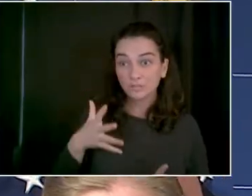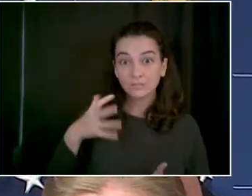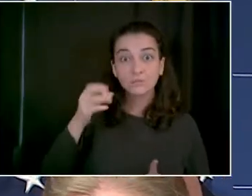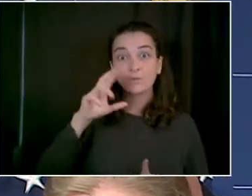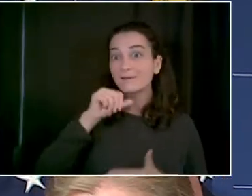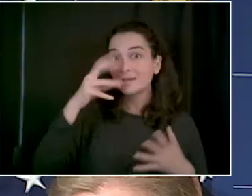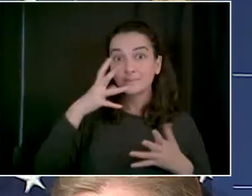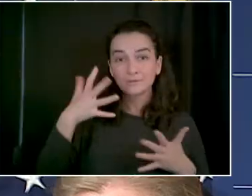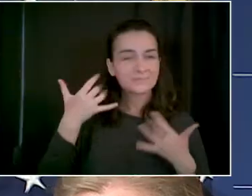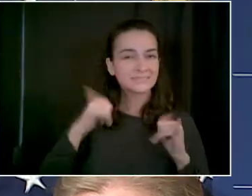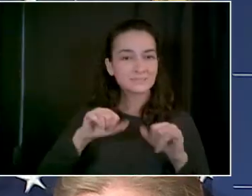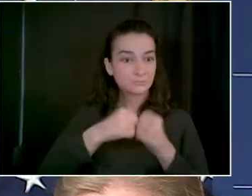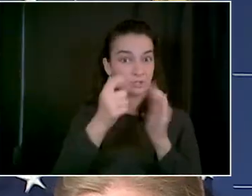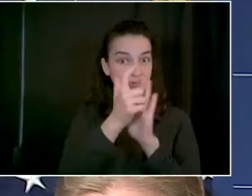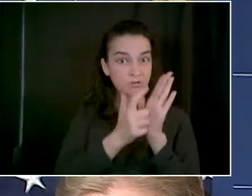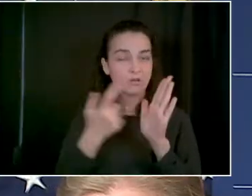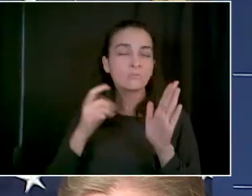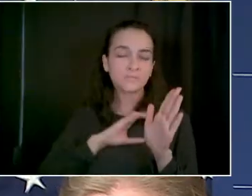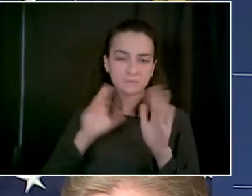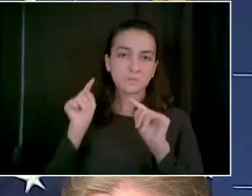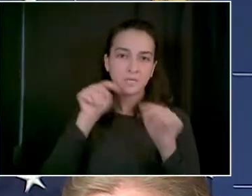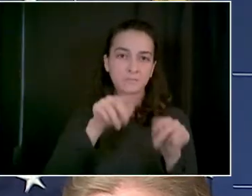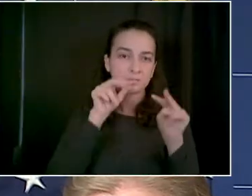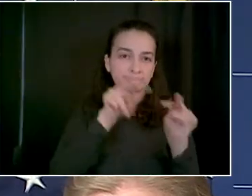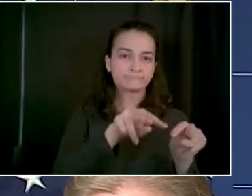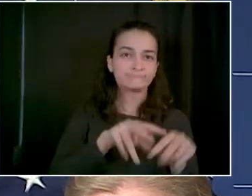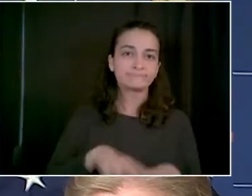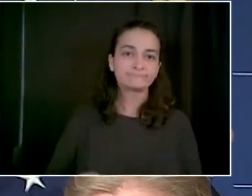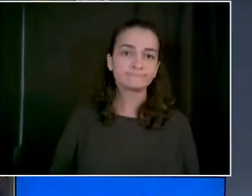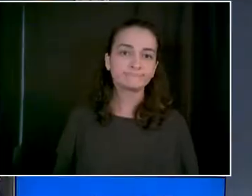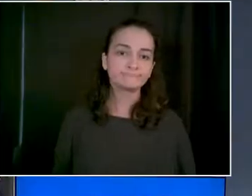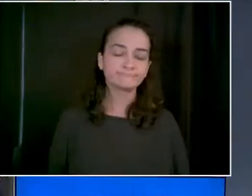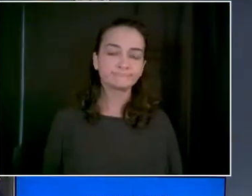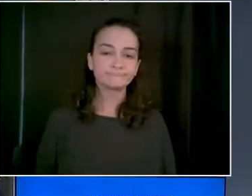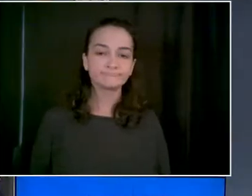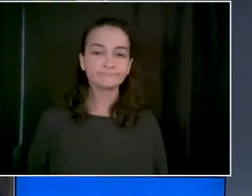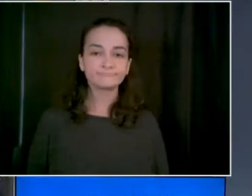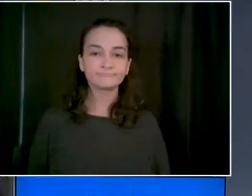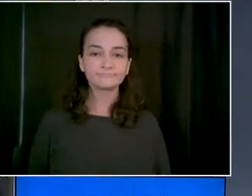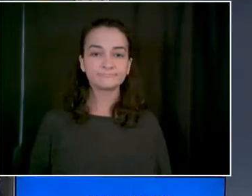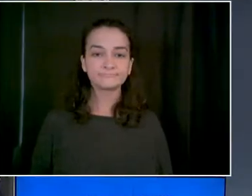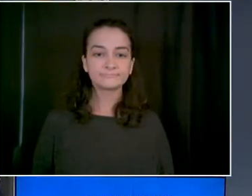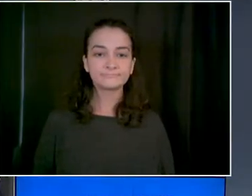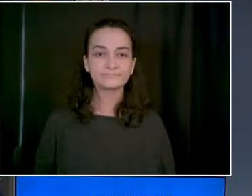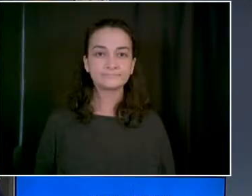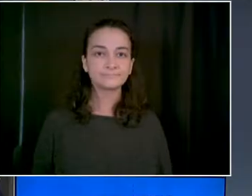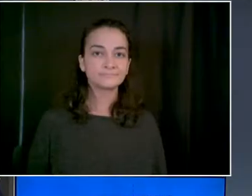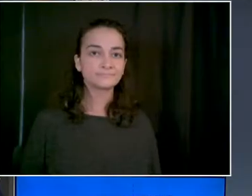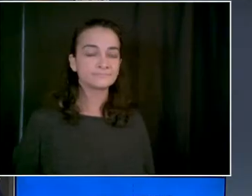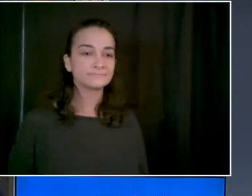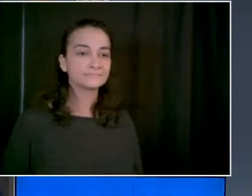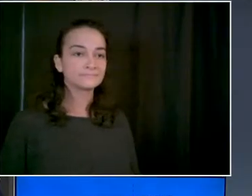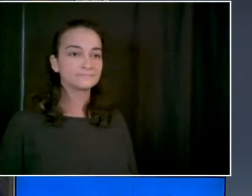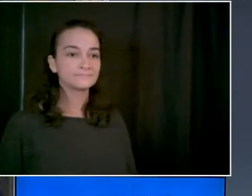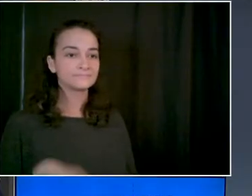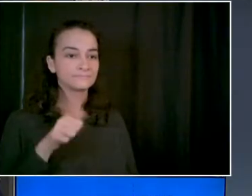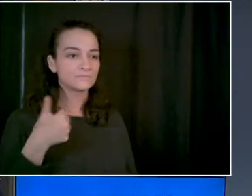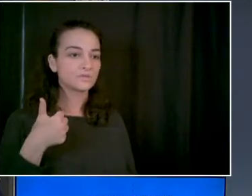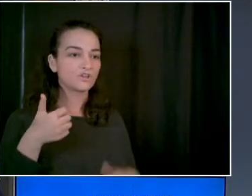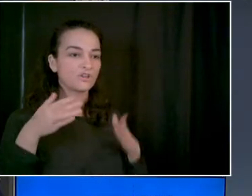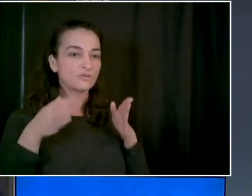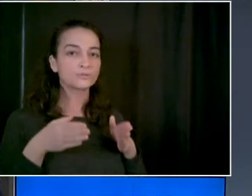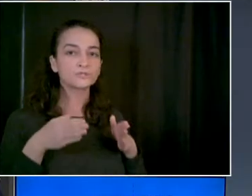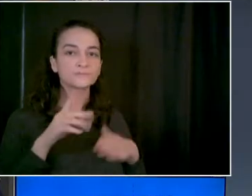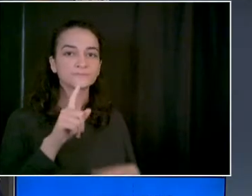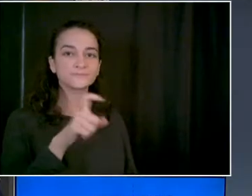so we can talk topics afterwards. Rocco? Given all the enforcement against TDA, both by the NYPD and whatever the feds may have done in